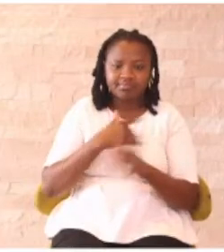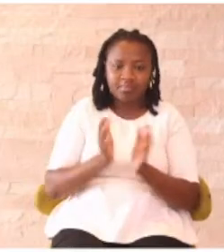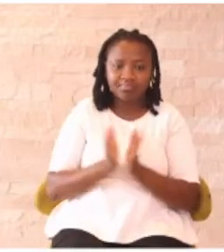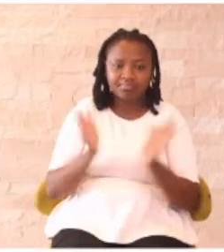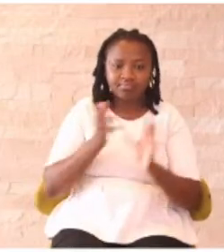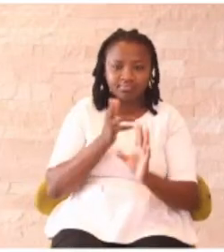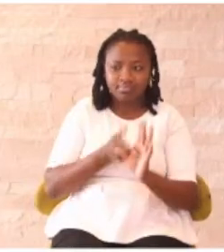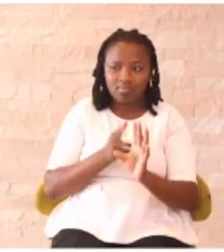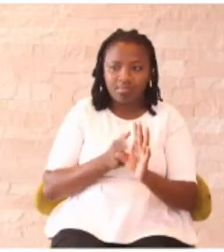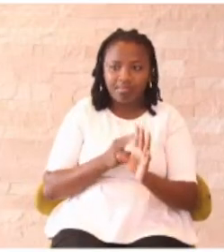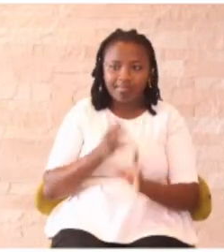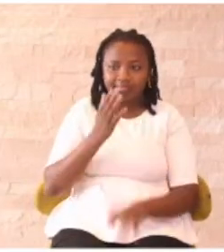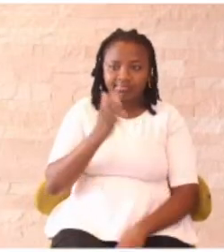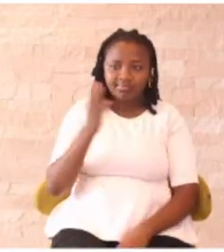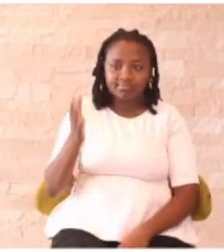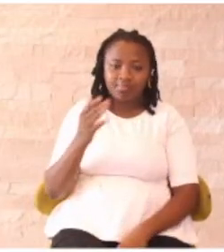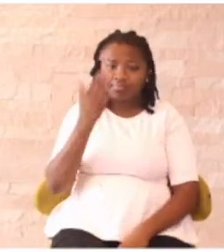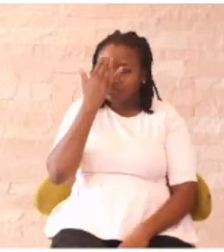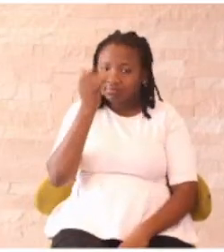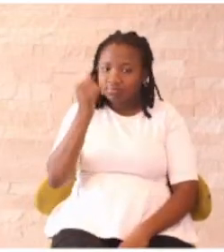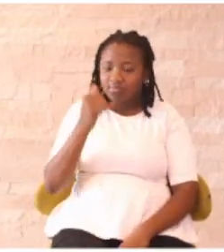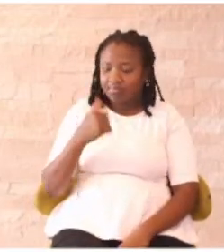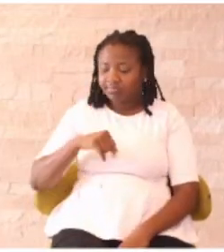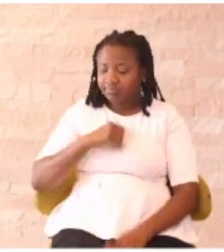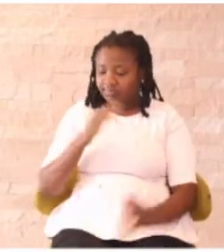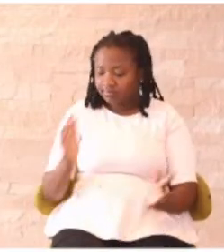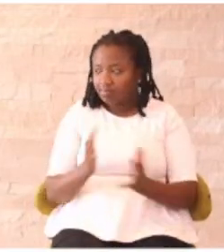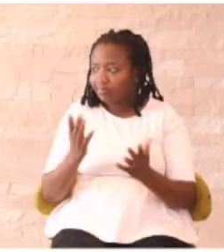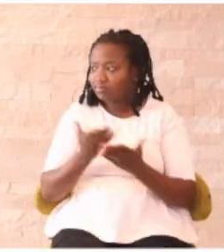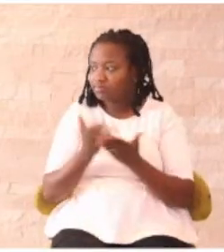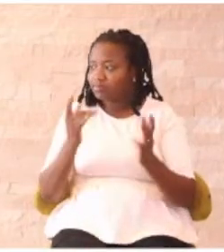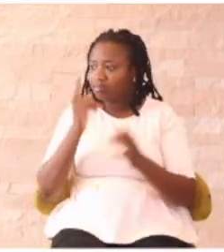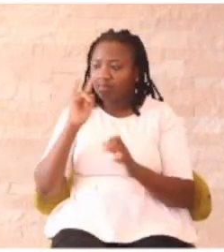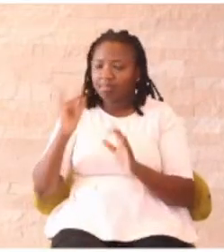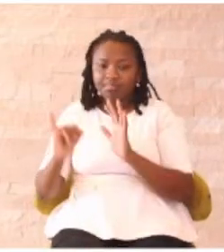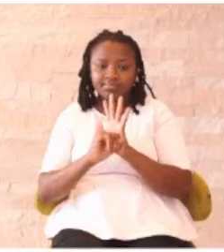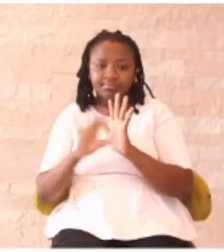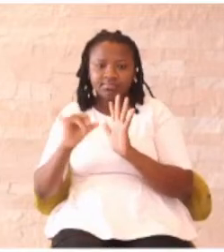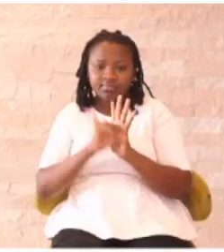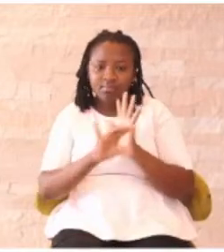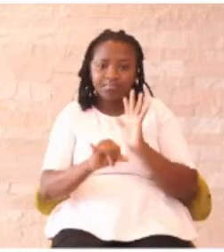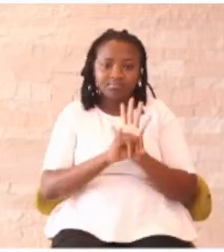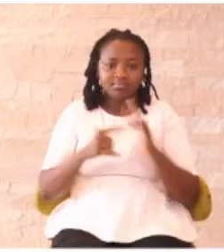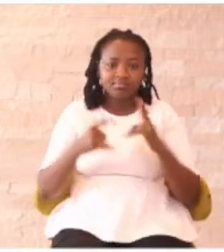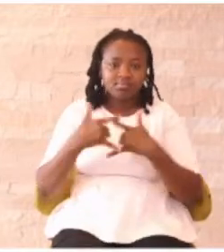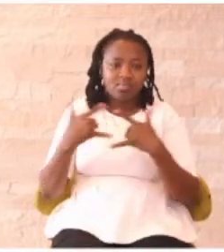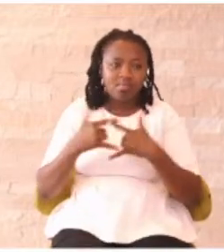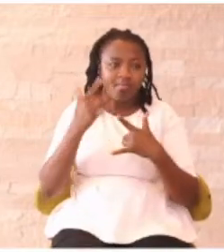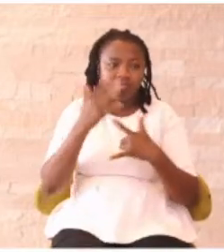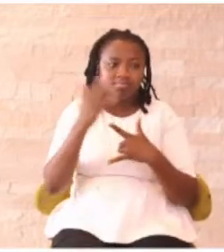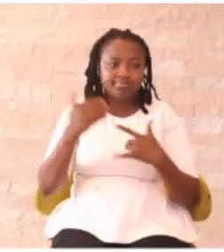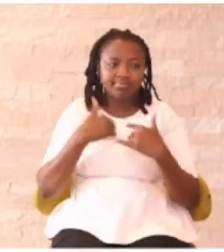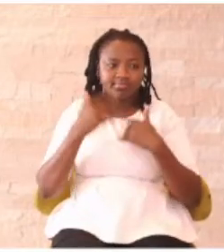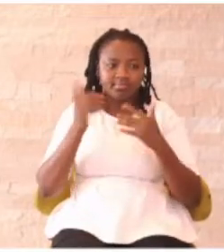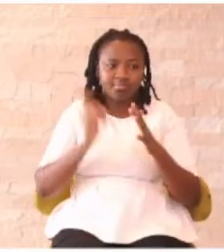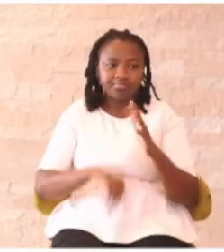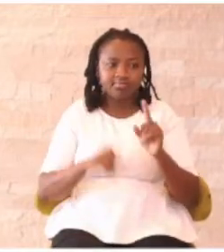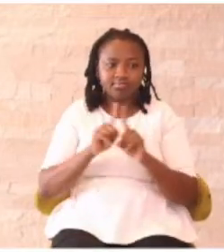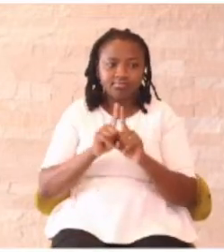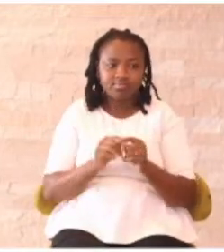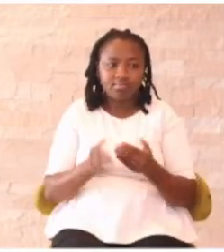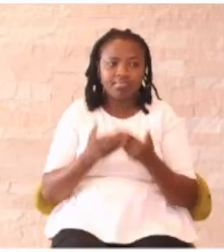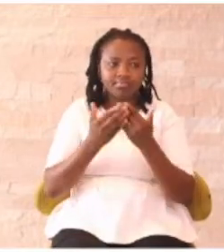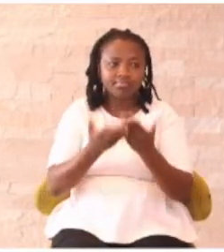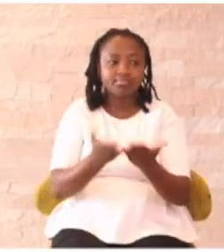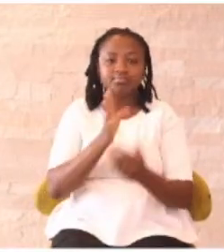participation, for them being able to identify the gaps and talk about the issues that affect them directly.